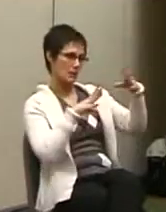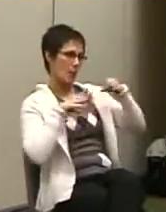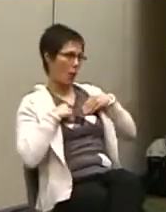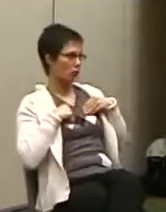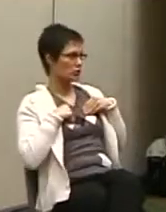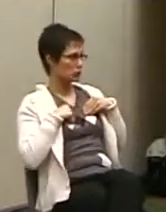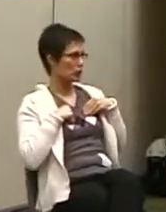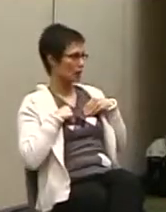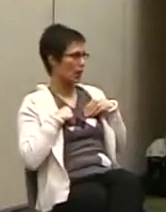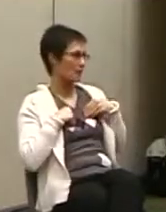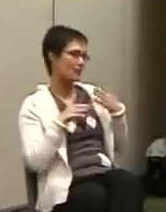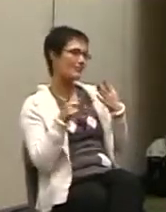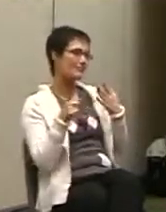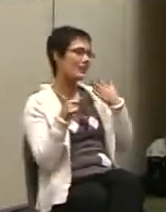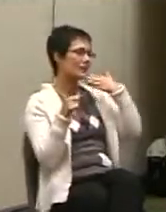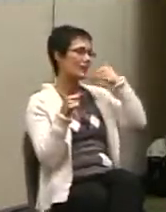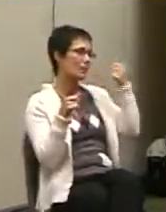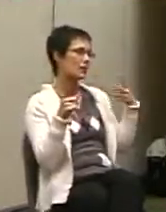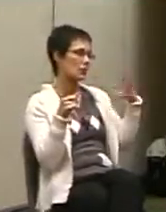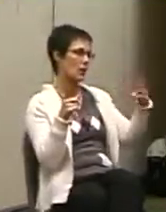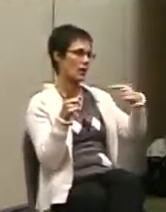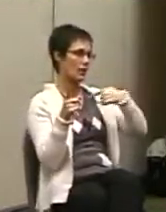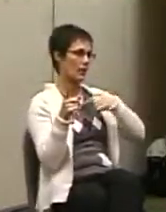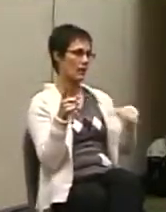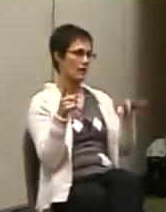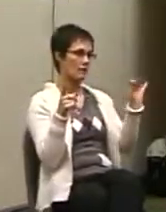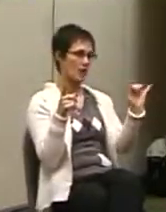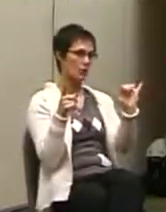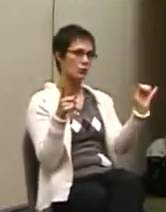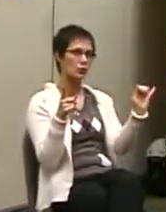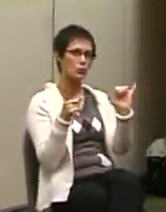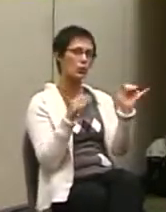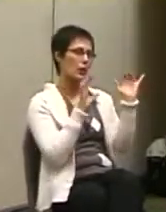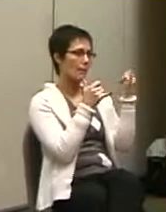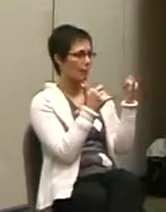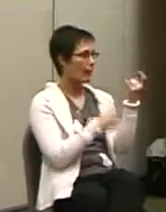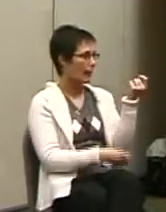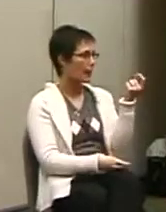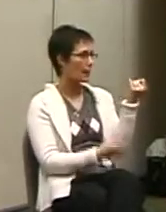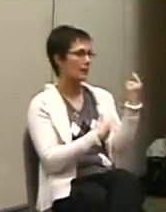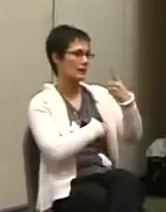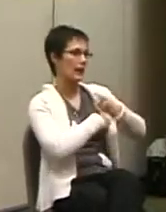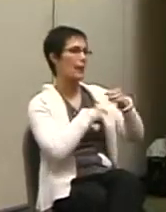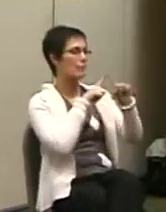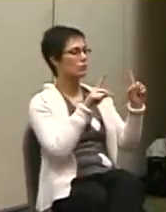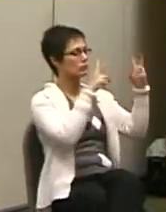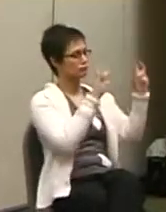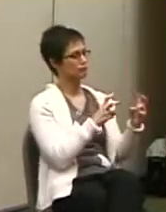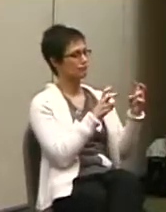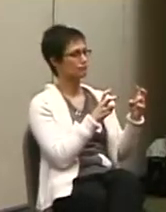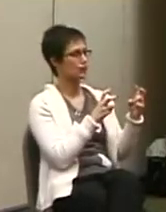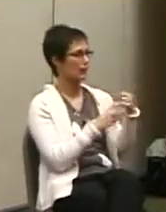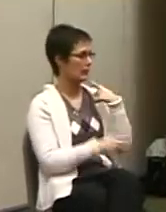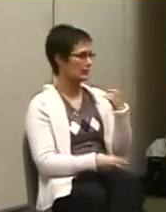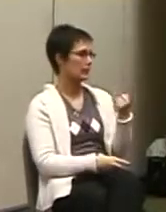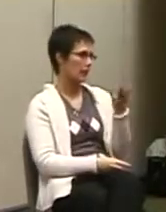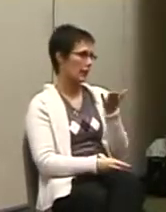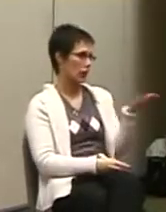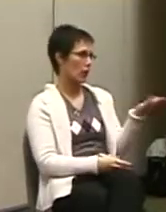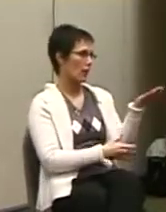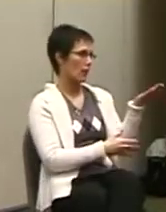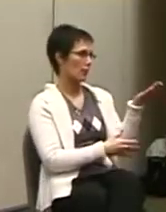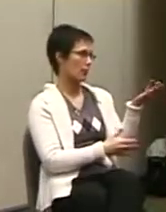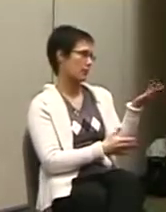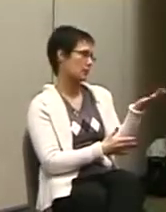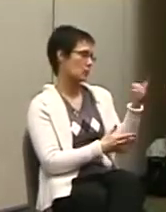of the best ways that I've found is that as you sit down, and we're going to play a little bit today, but let's say that I sit down and I say, okay, here are some of the things that we need to collect data